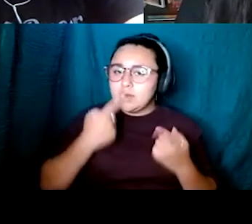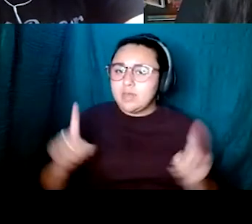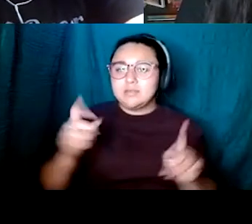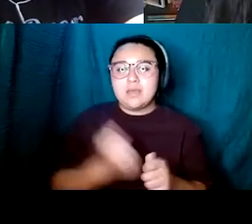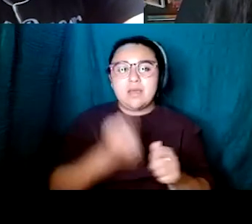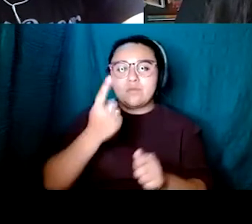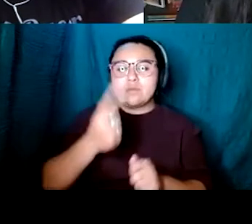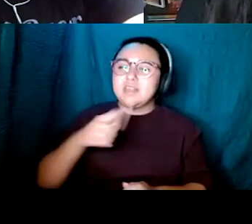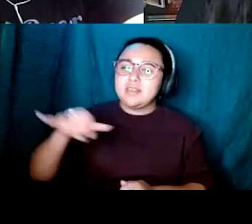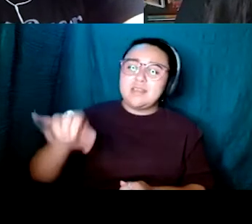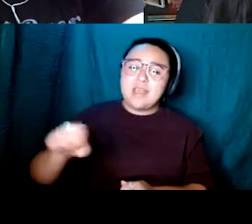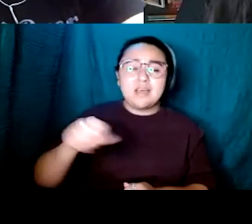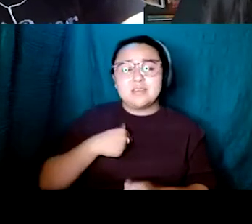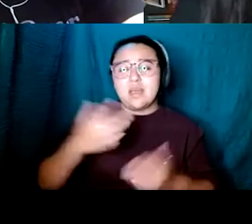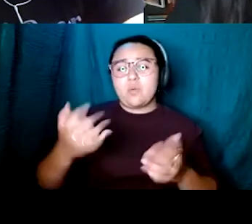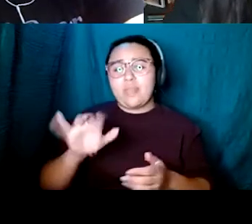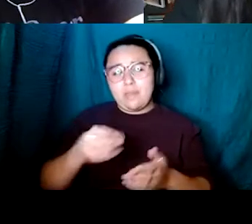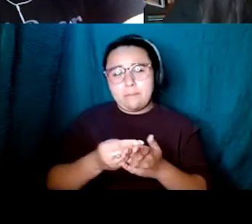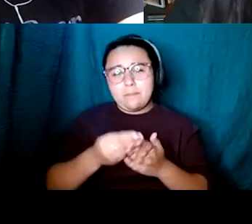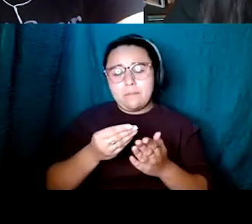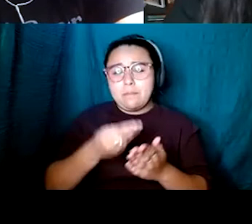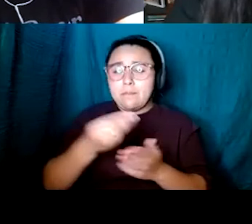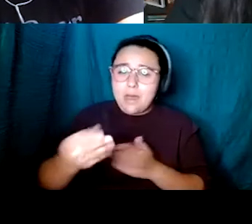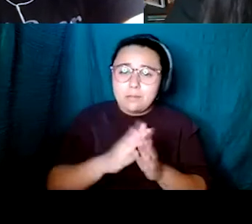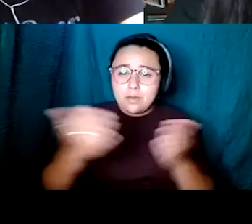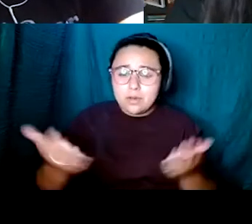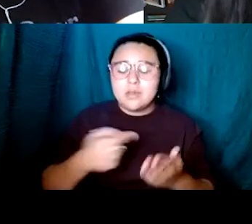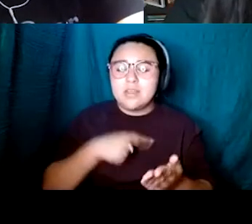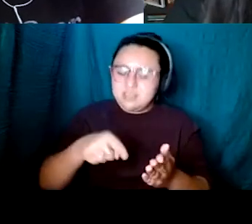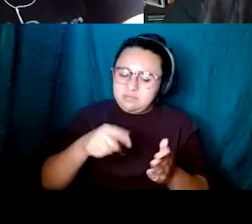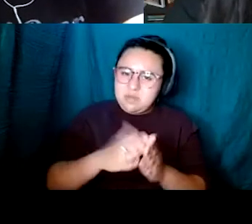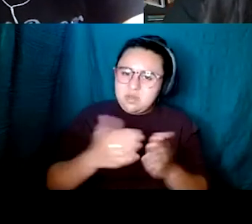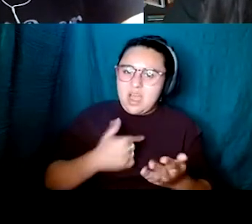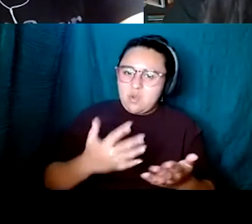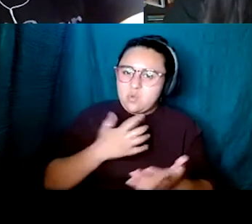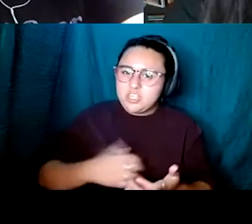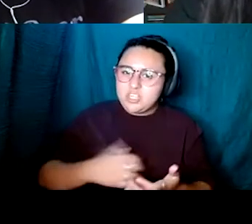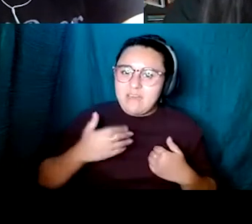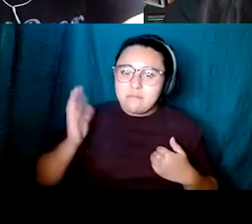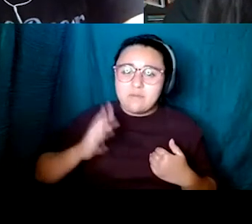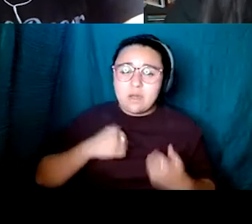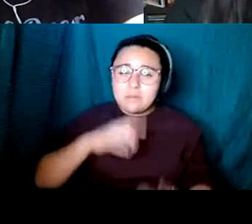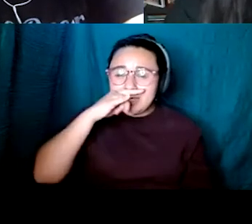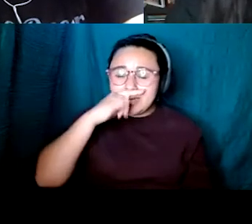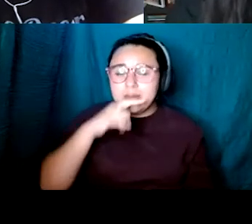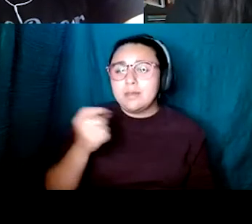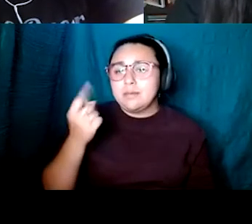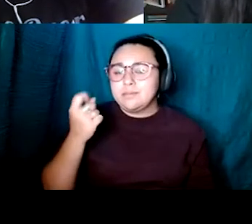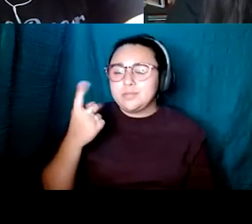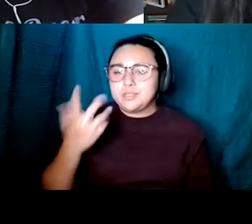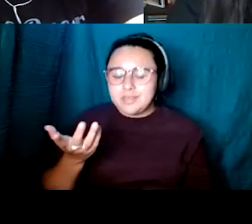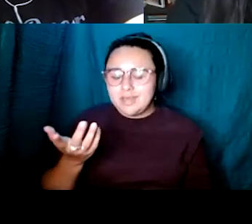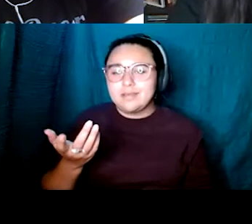like, yes, I want this book. I need this book. This is a book I wish I had as a kid. But,